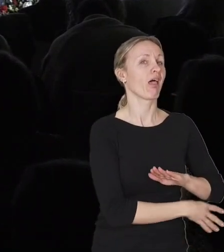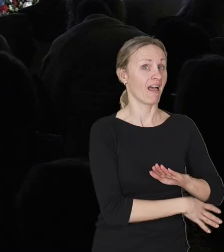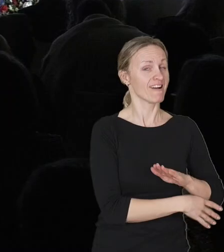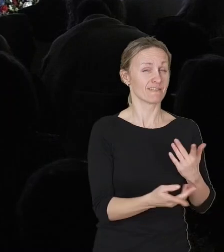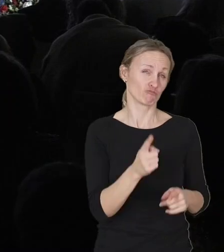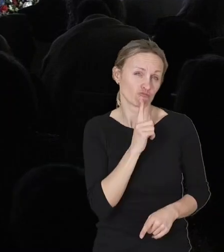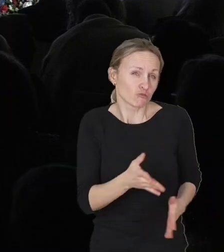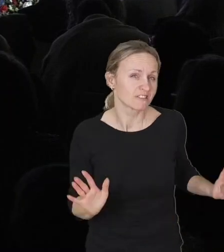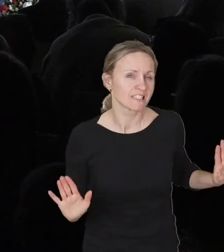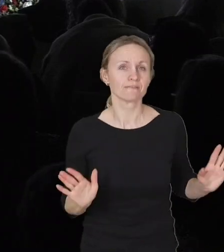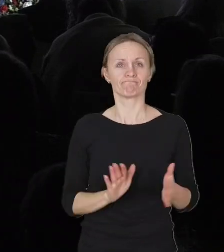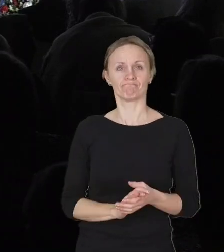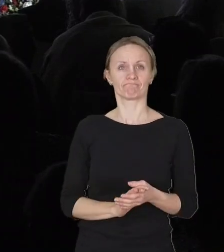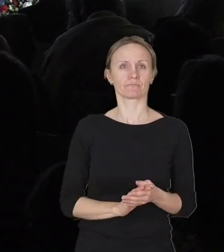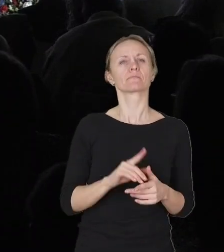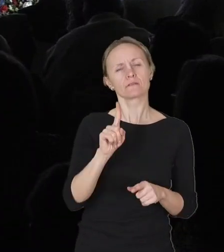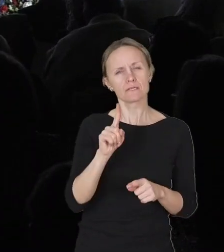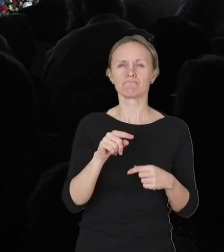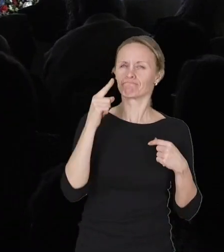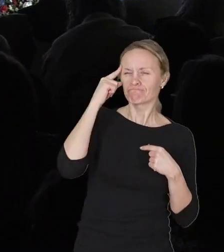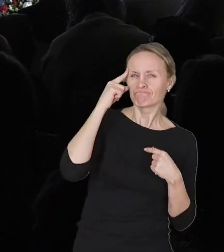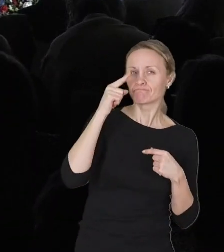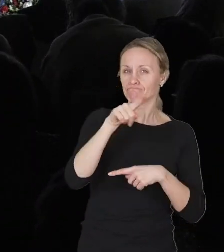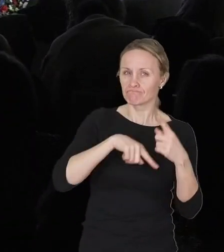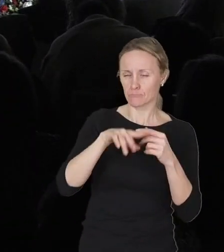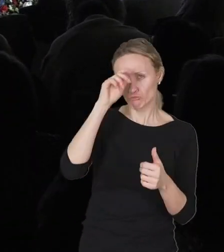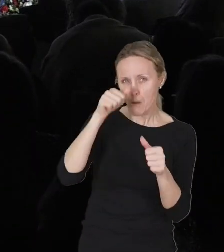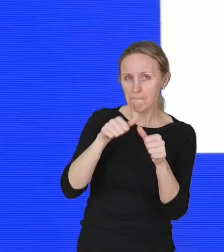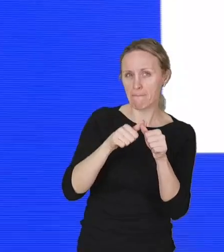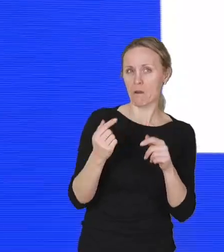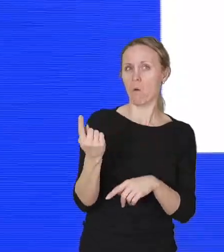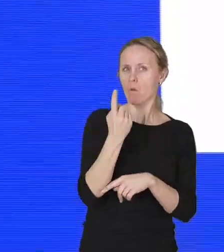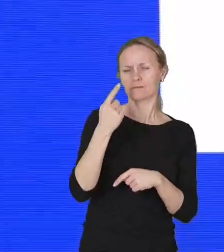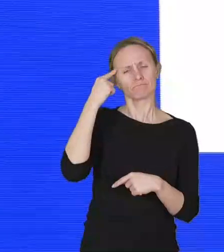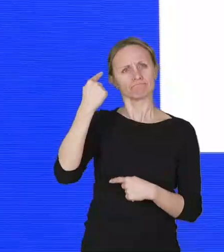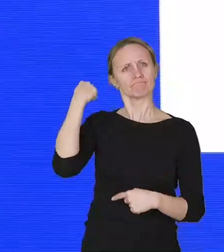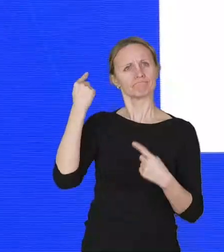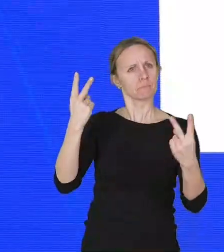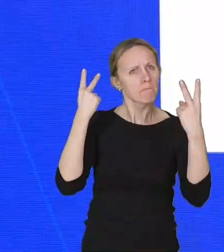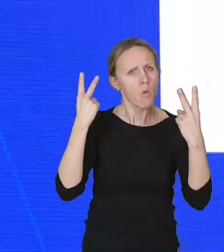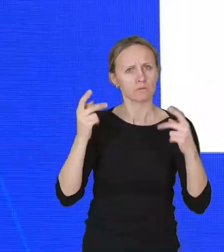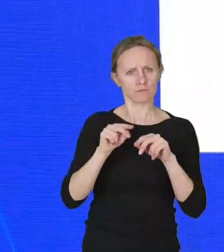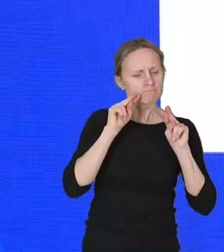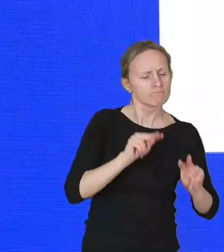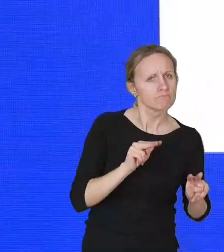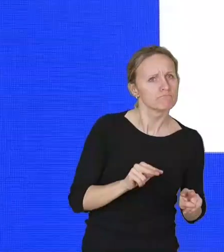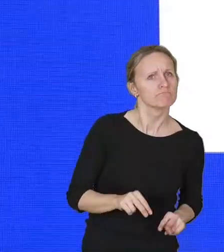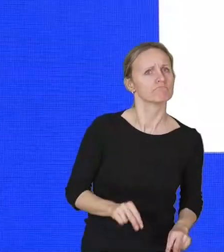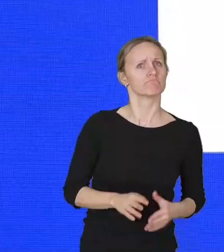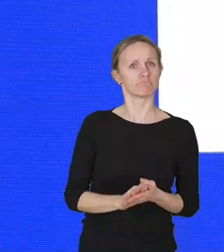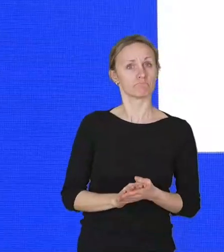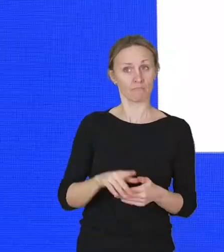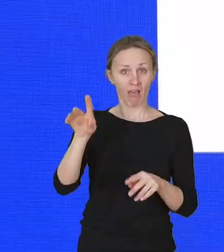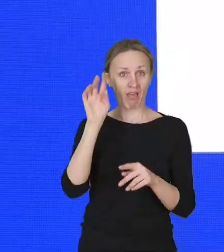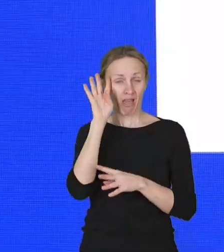the innovation are so important, if the regions had the role to play, why we are introducing all these policies in such a complicated